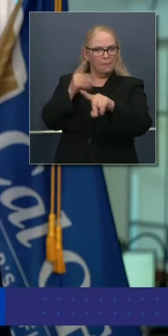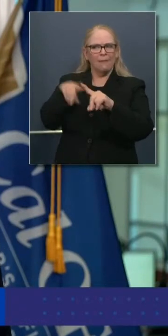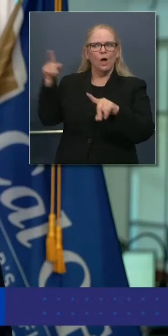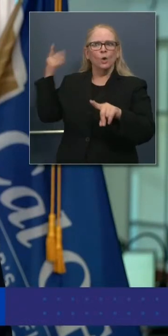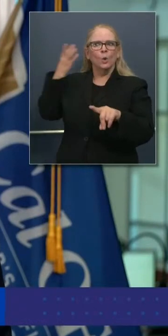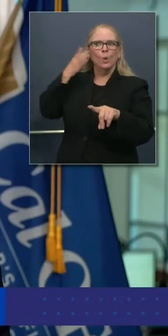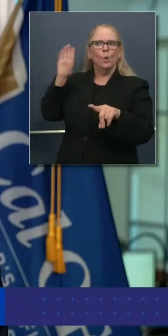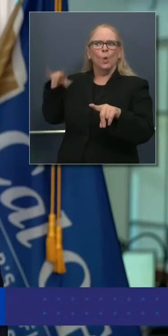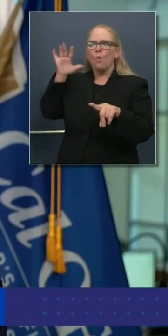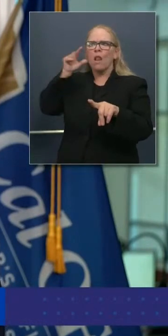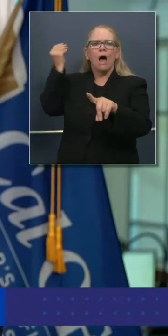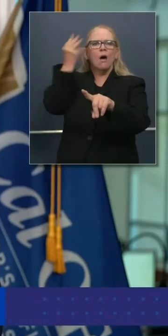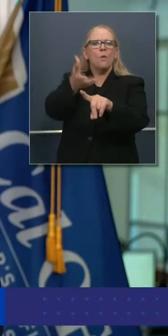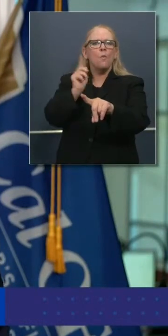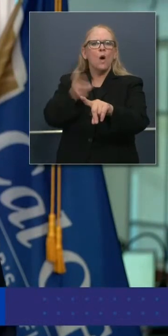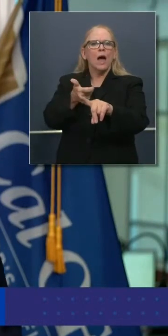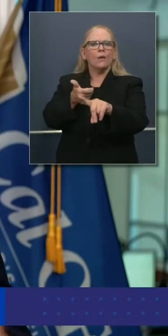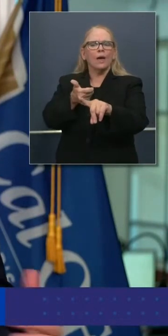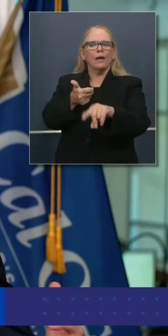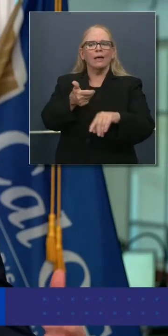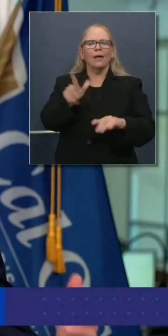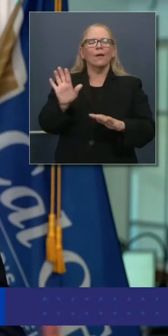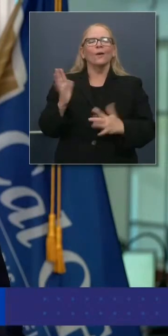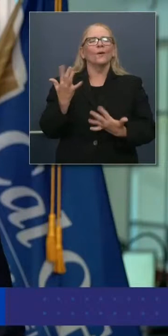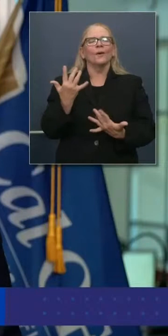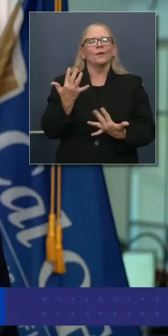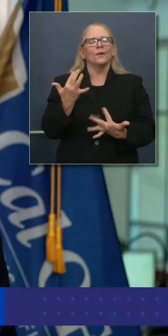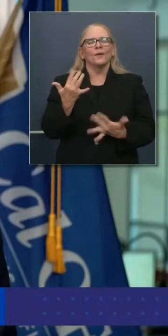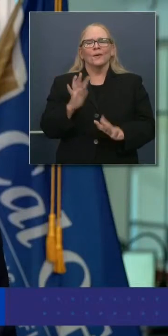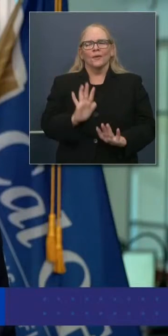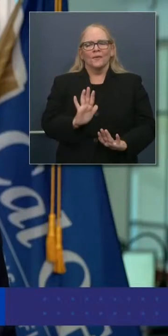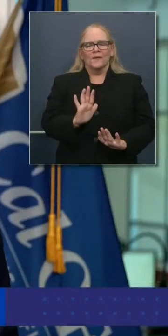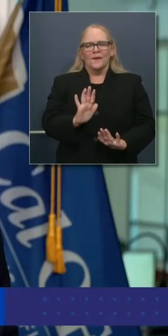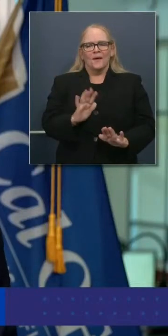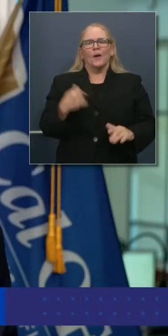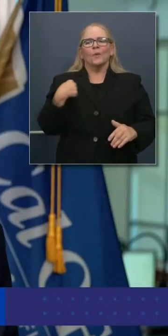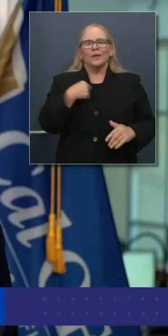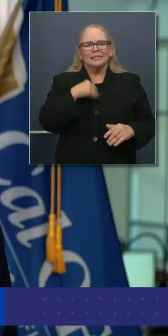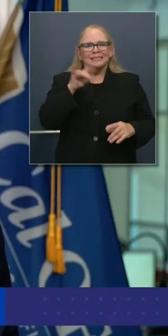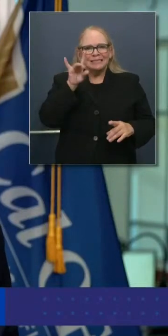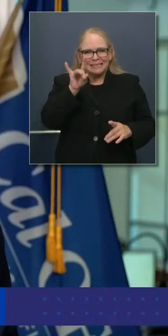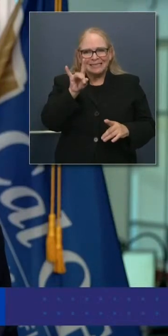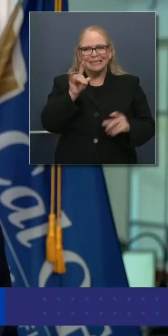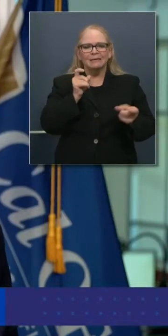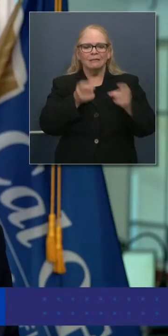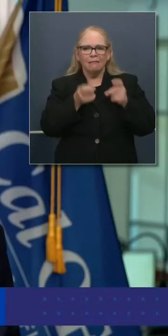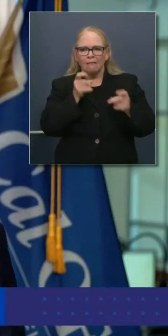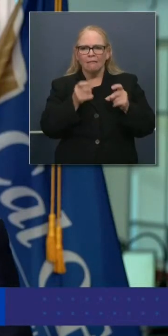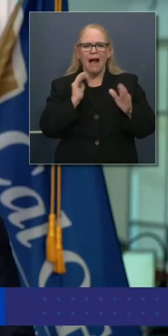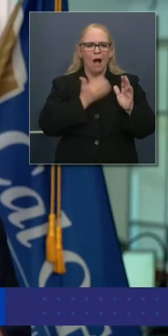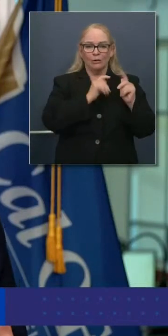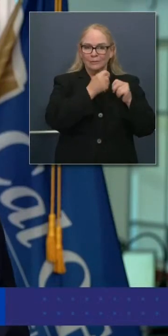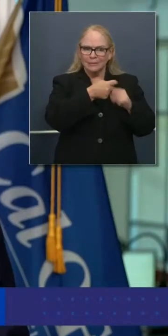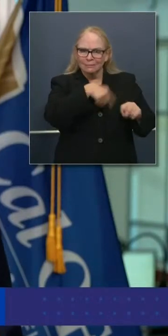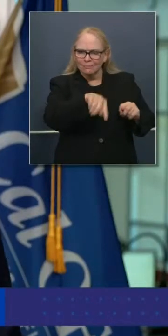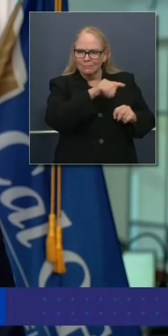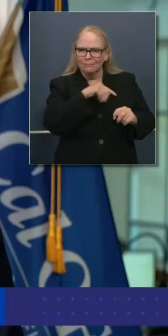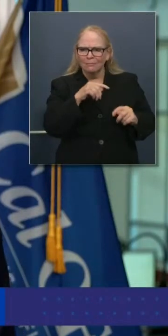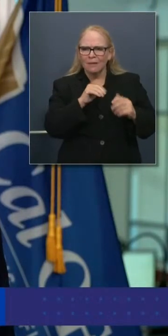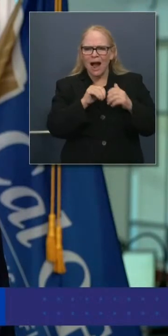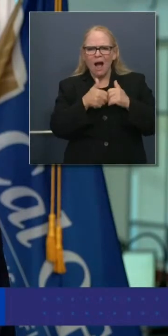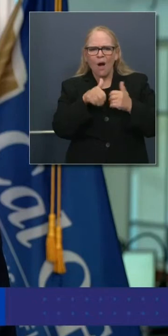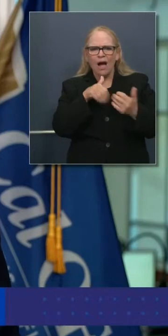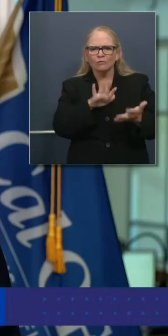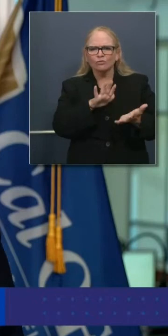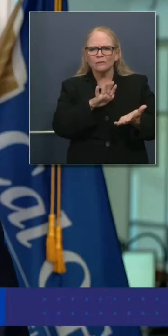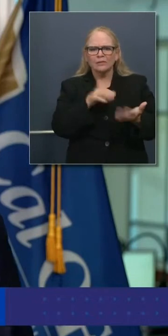notified right away? Well, we made adjustments to our team, made a new approach to how we address the issues